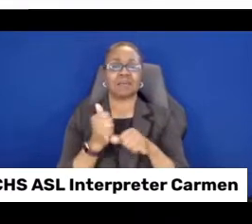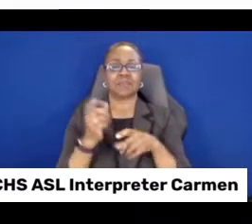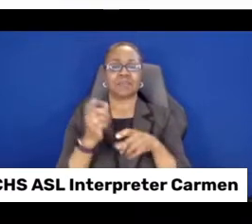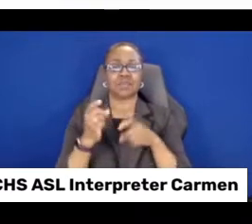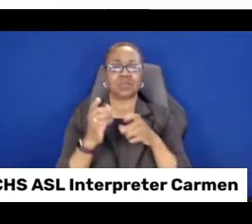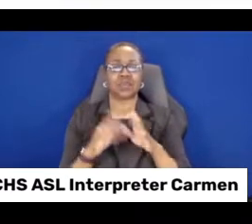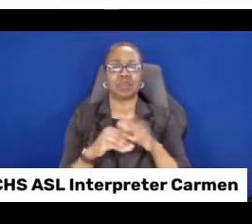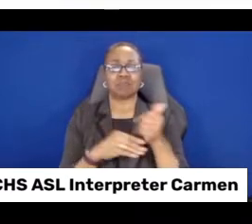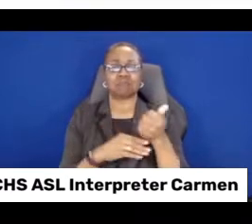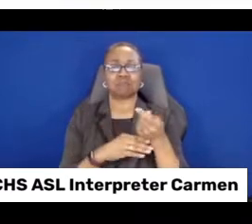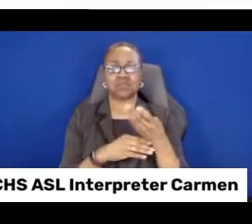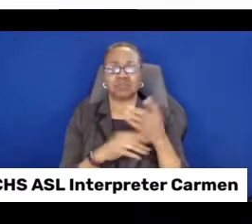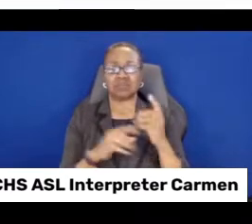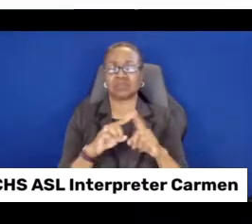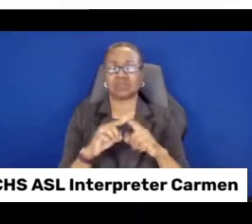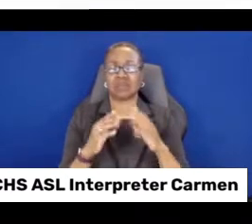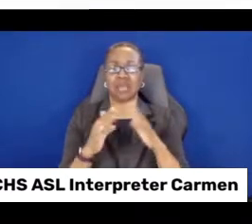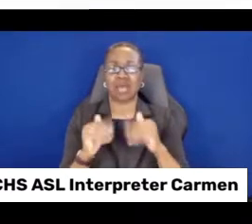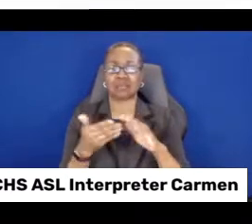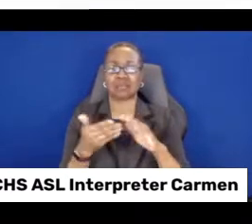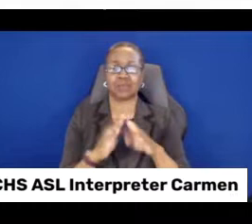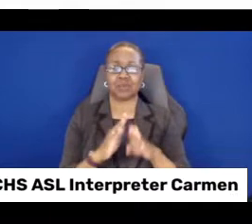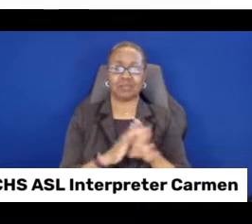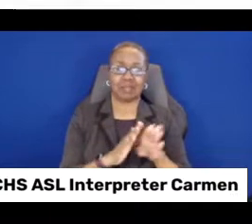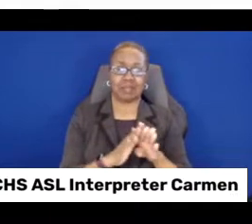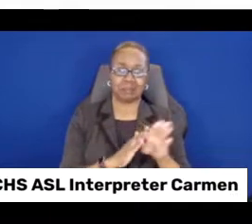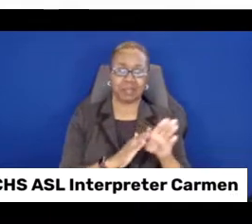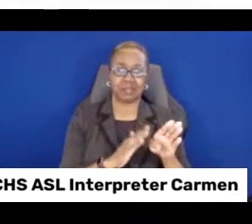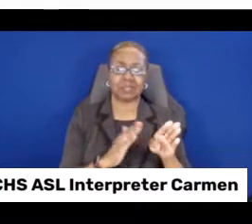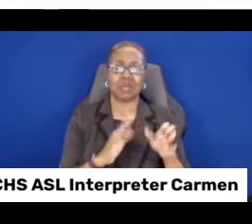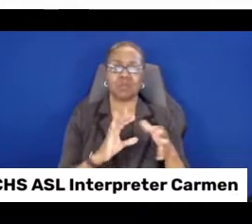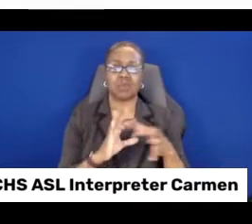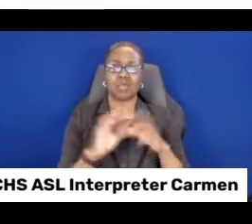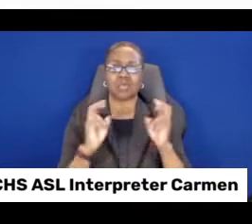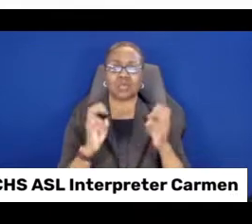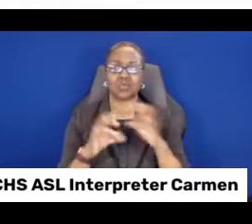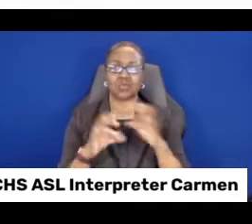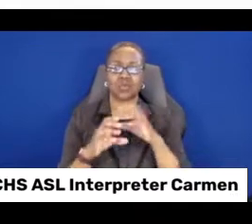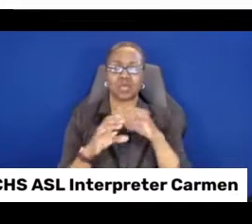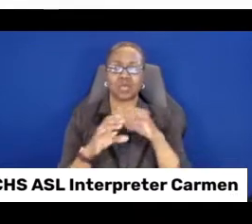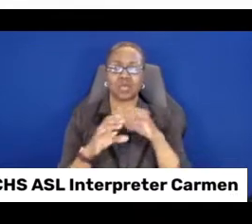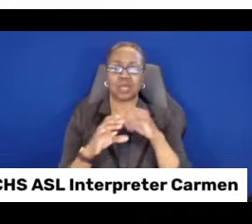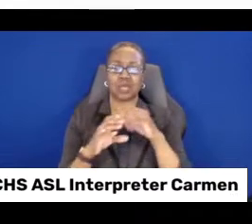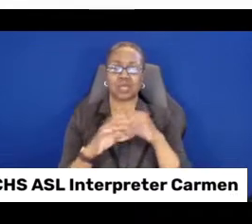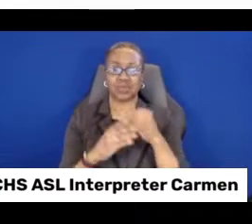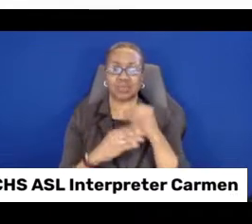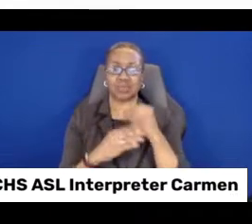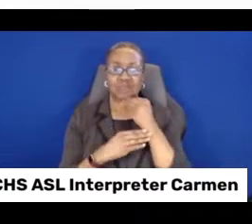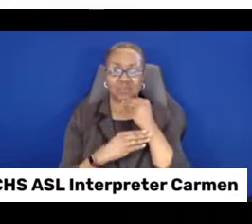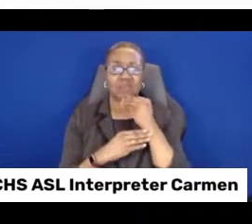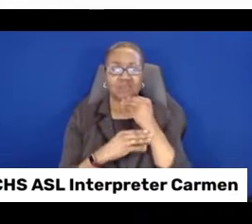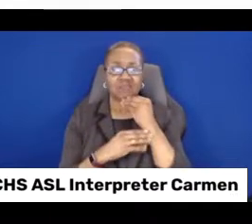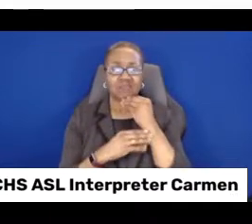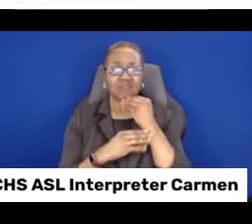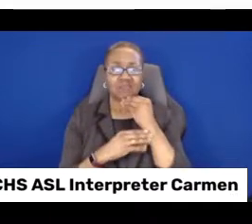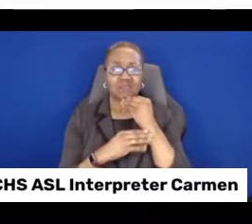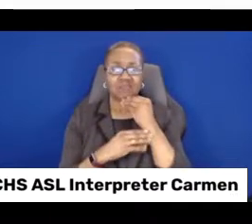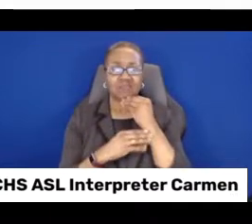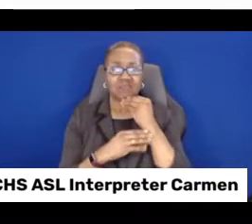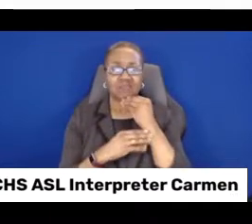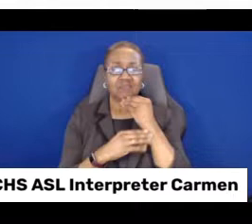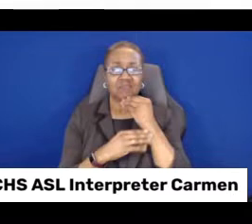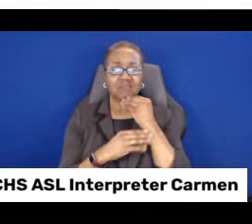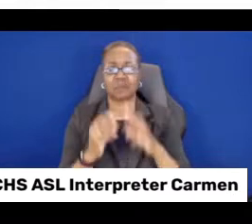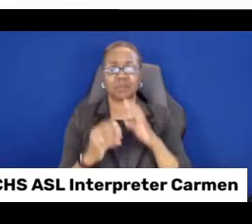different housing, community development related issues, including food security stuff, which we'll be talking about in a bit. But I'm excited for the chance